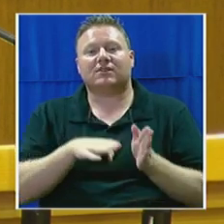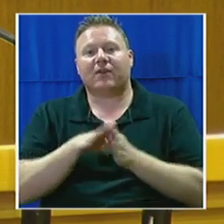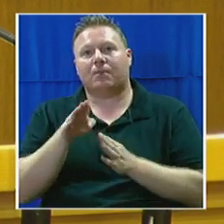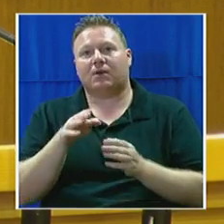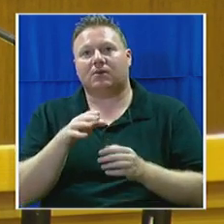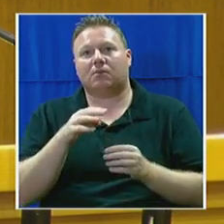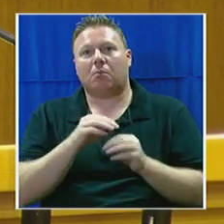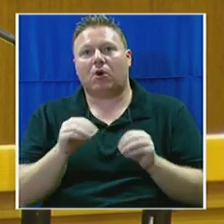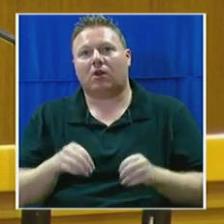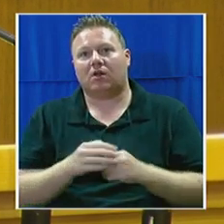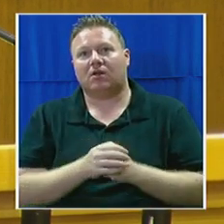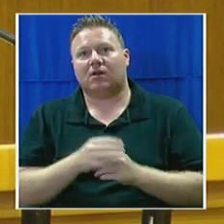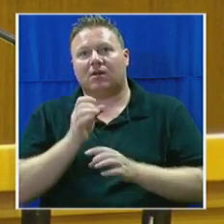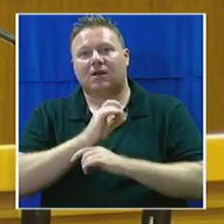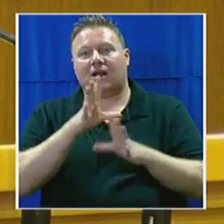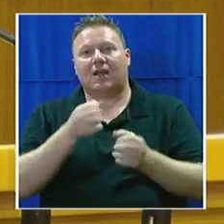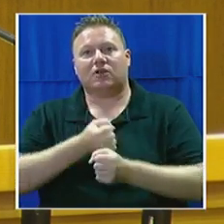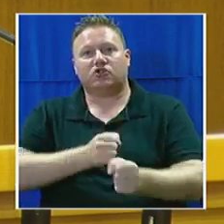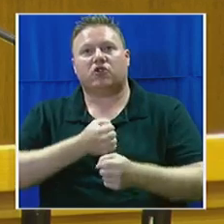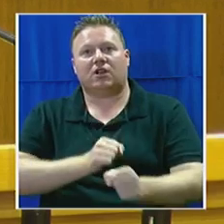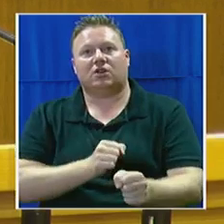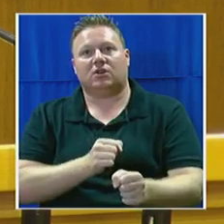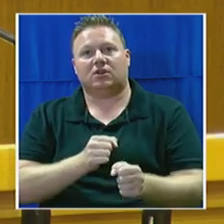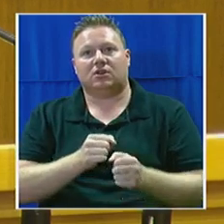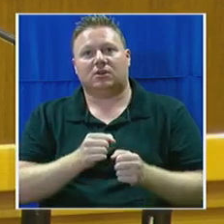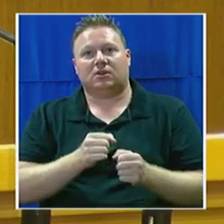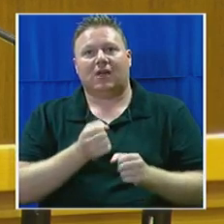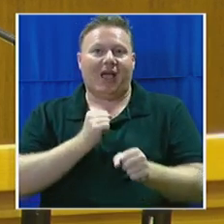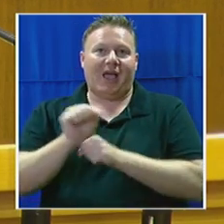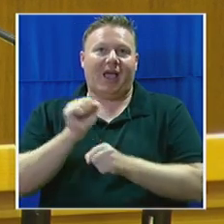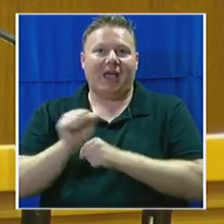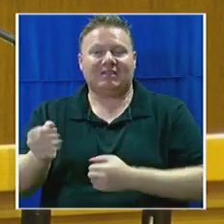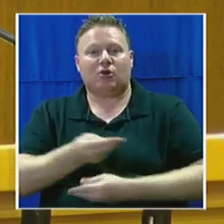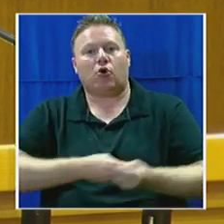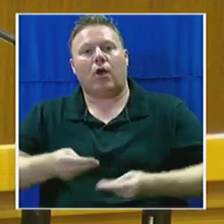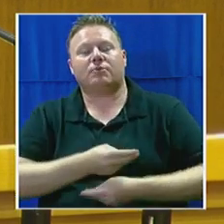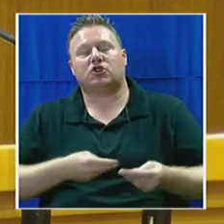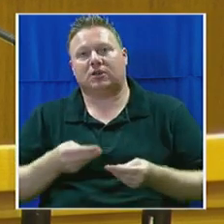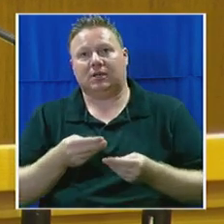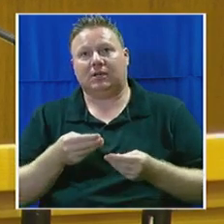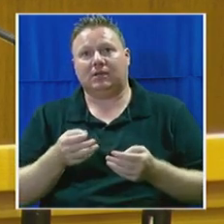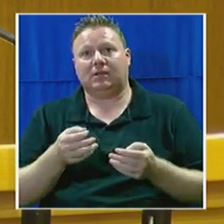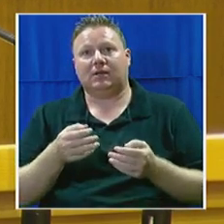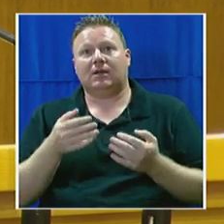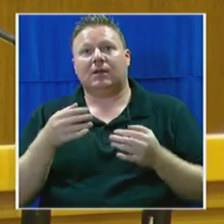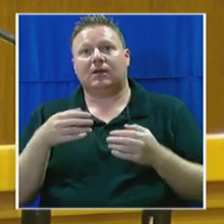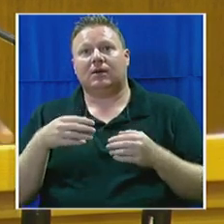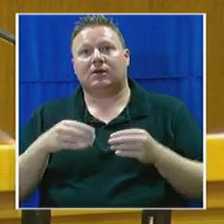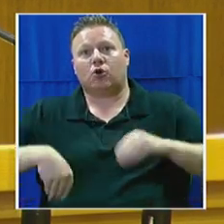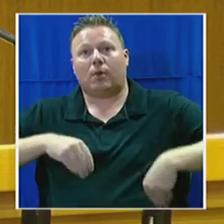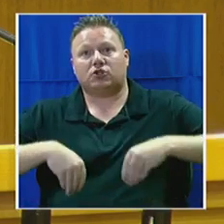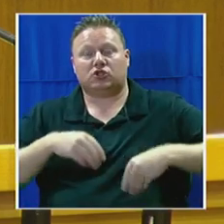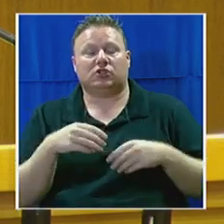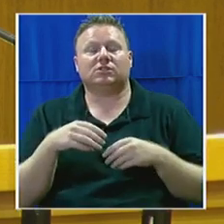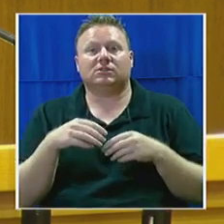that clear strategies of anti-corruption plan would be in place and be rolled out in the area